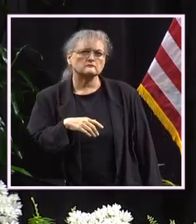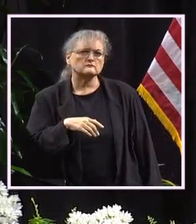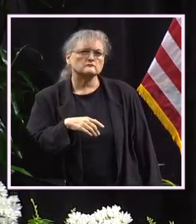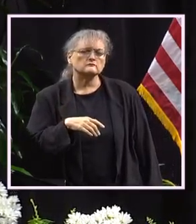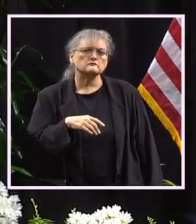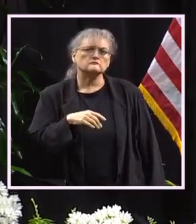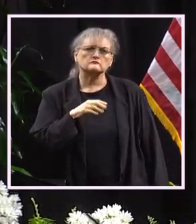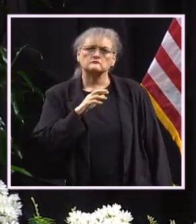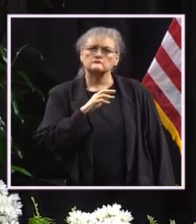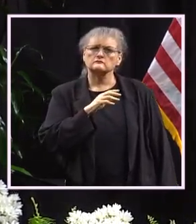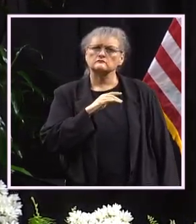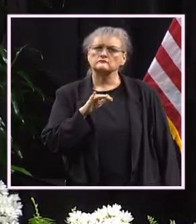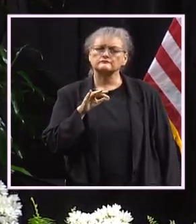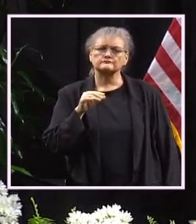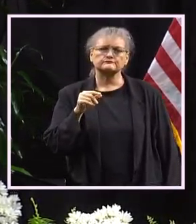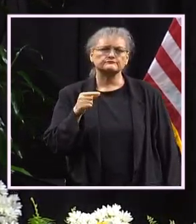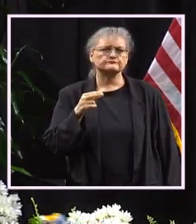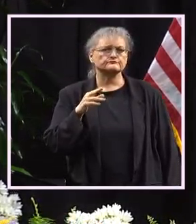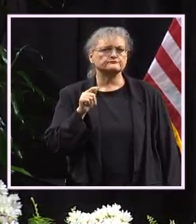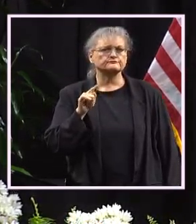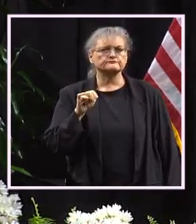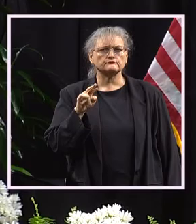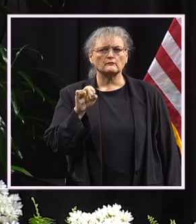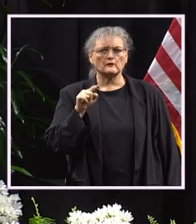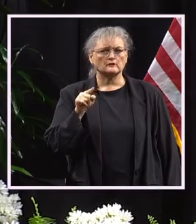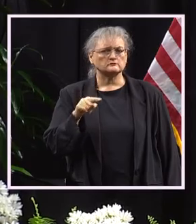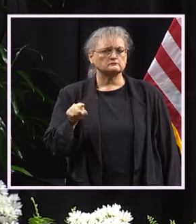Lourdes Gutierrez, Master of Arts.